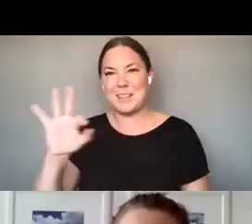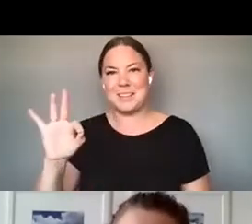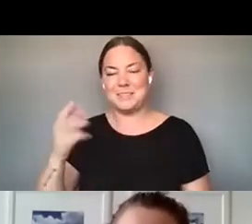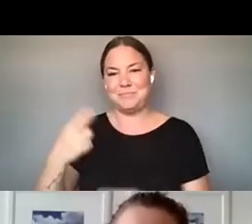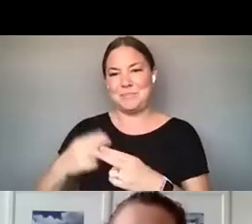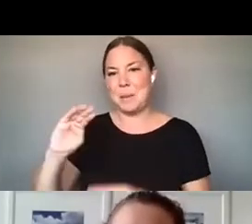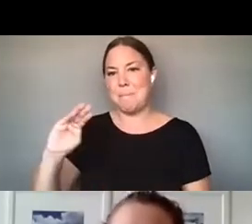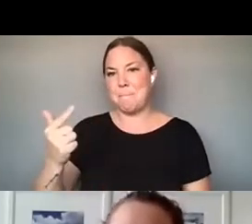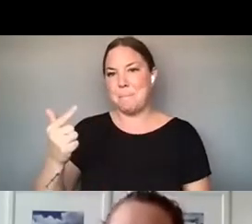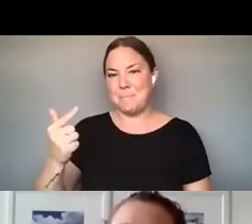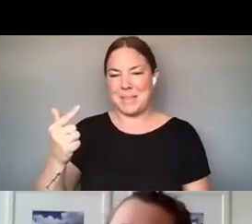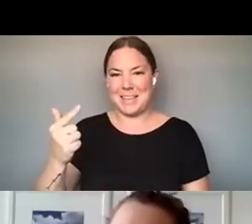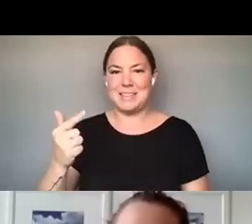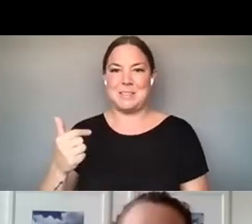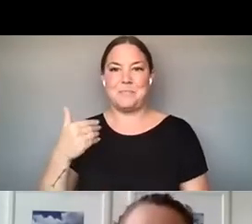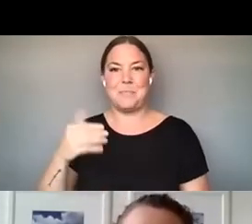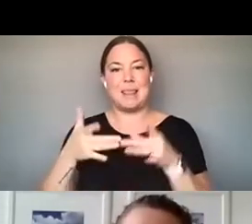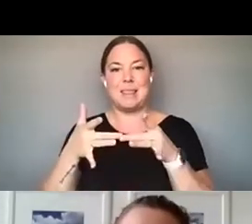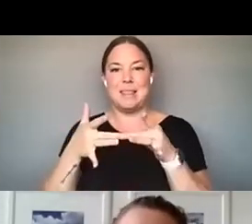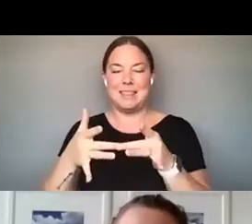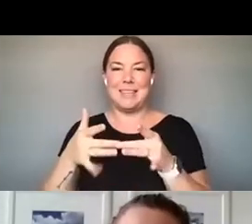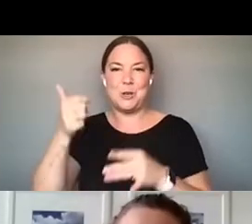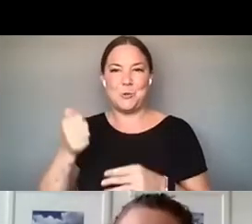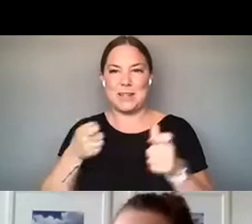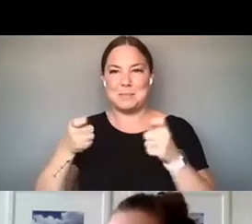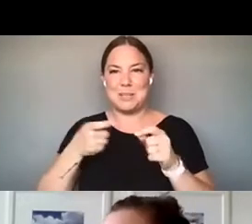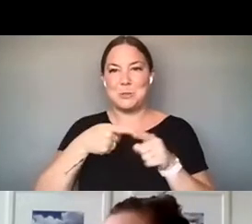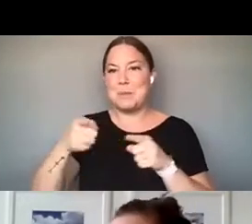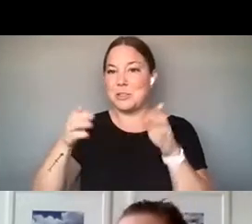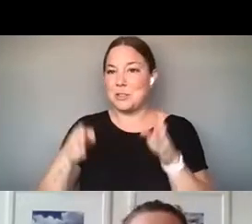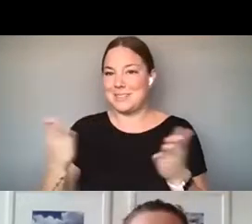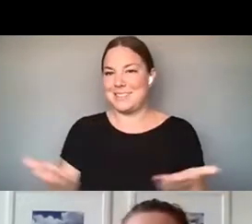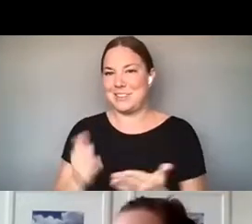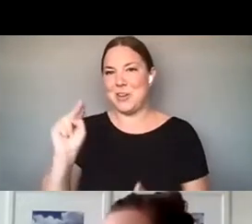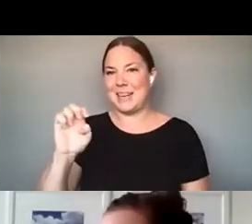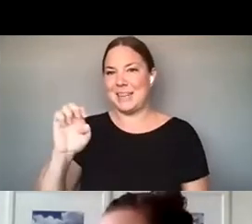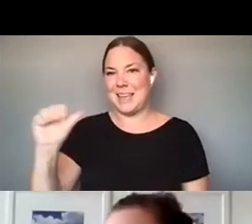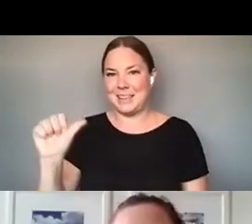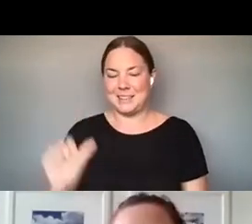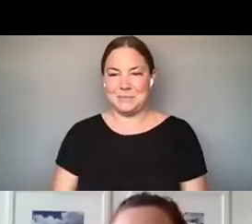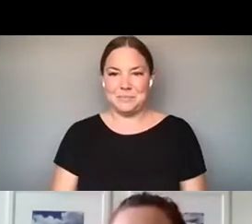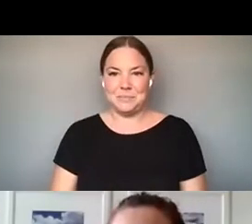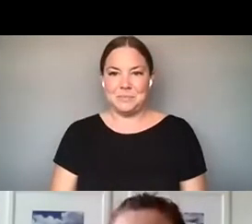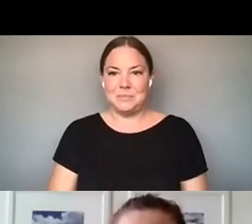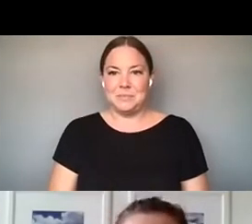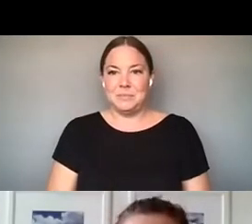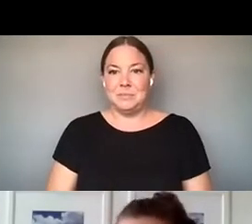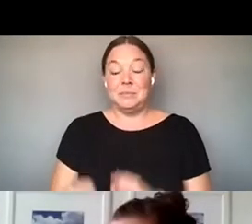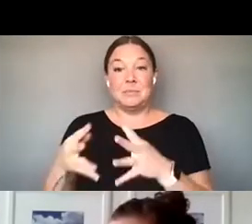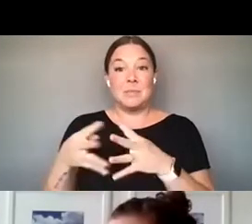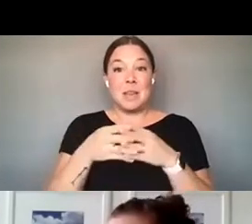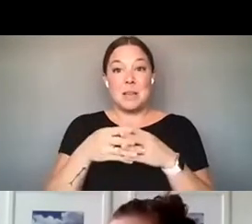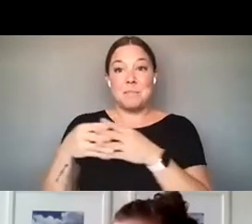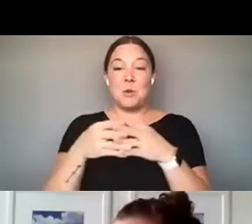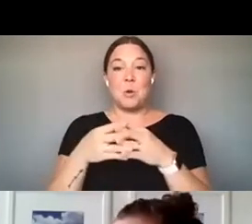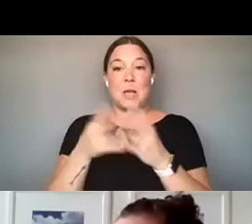management specialist in the Office of Grants Management here at the NEA. So for the American Rescue Plan grants,